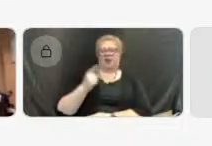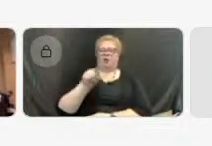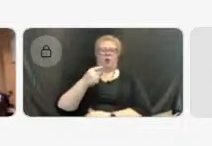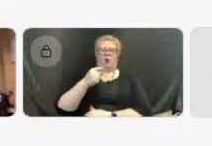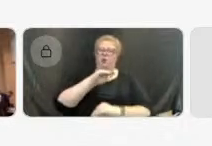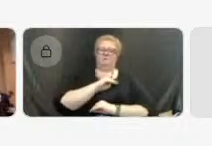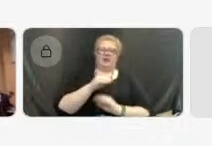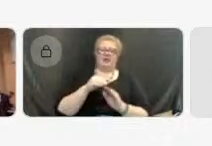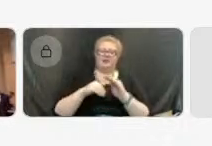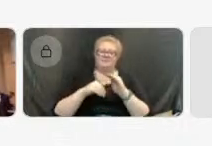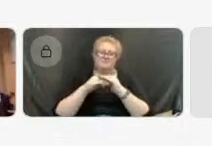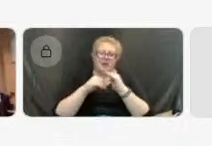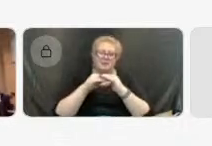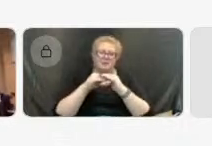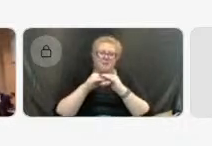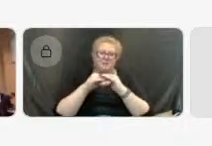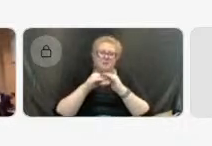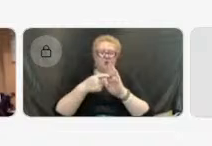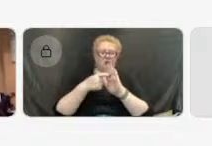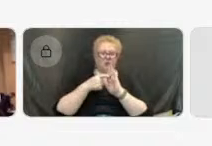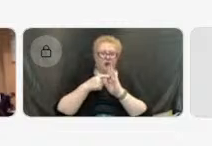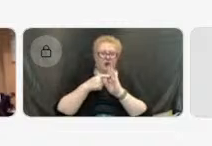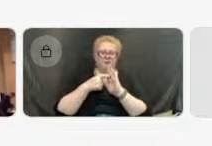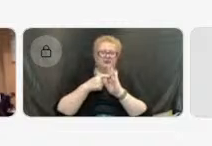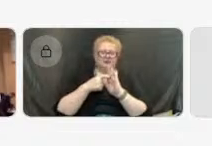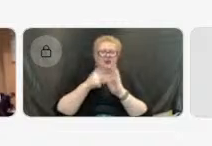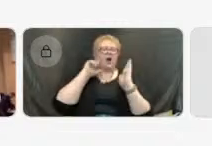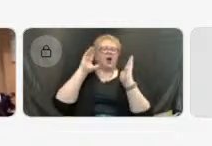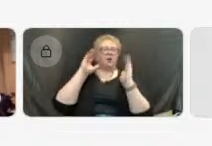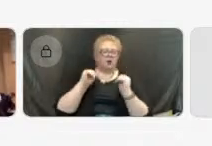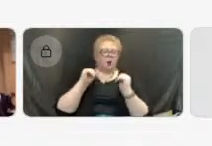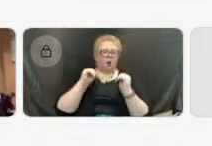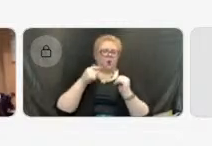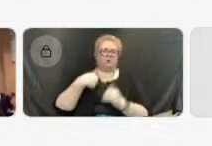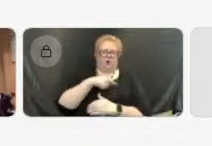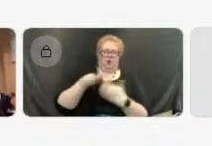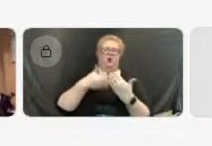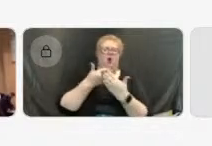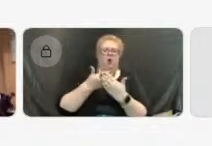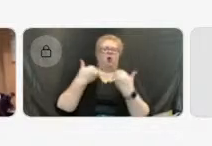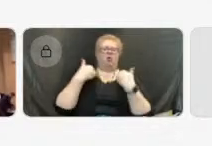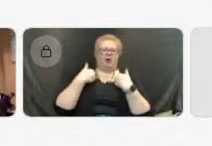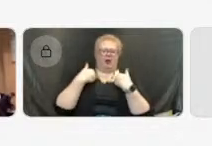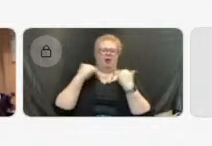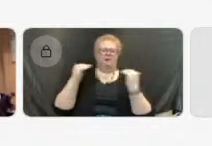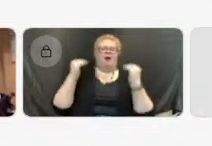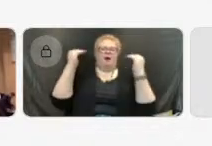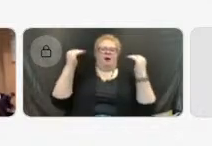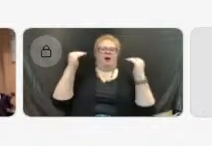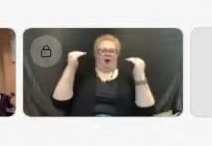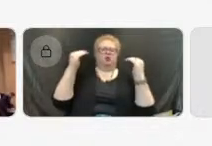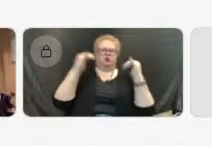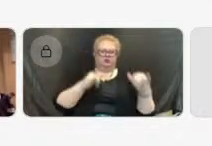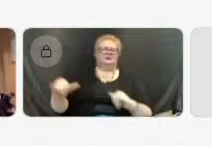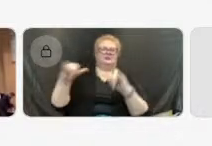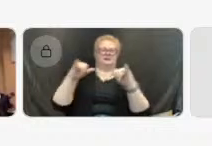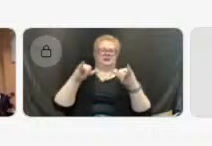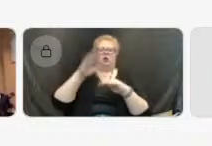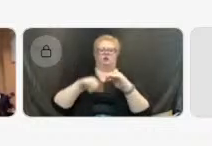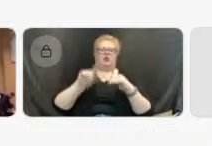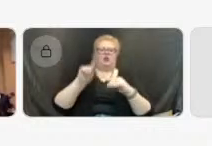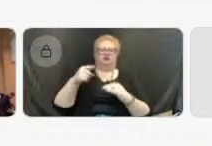of requirements. I would hope that all of us are held to a higher standard than to simply meet the